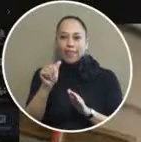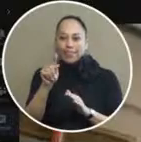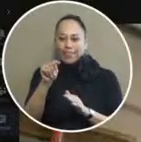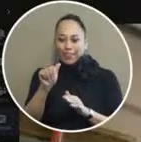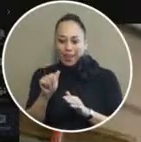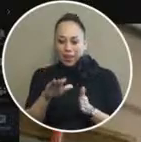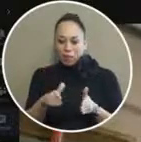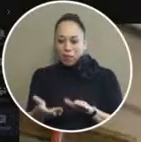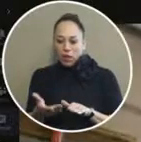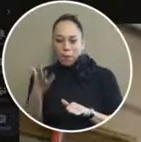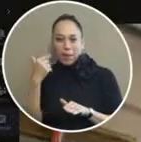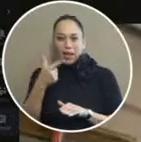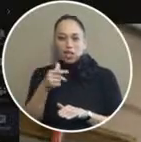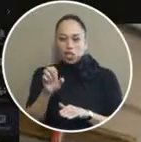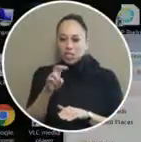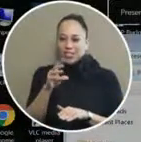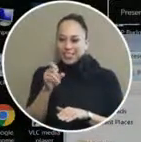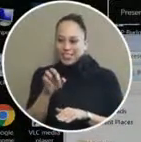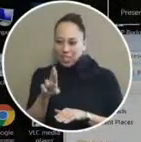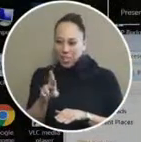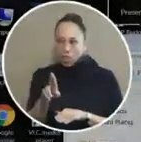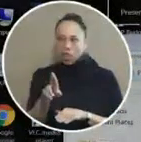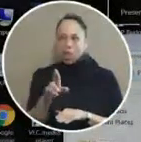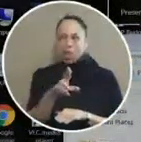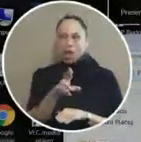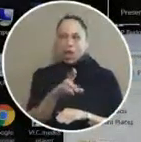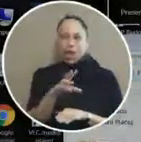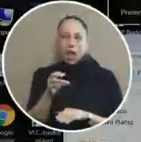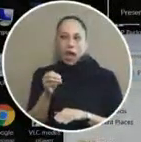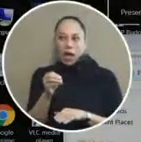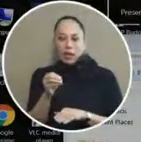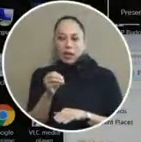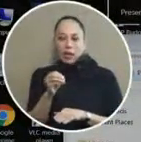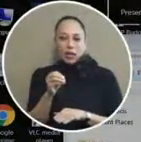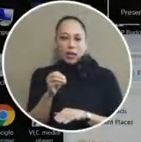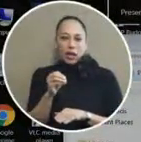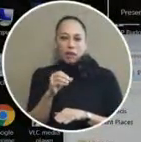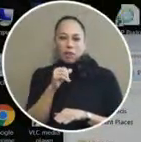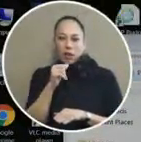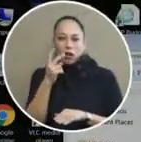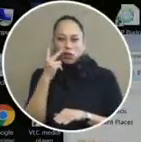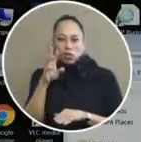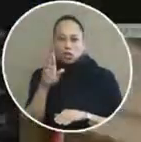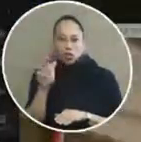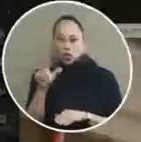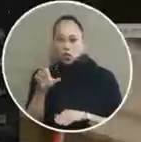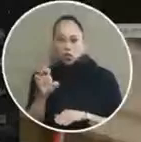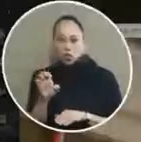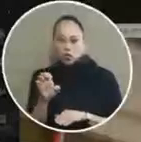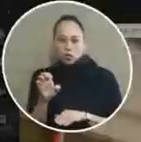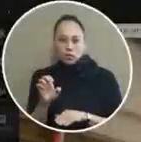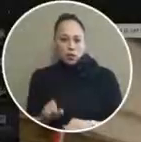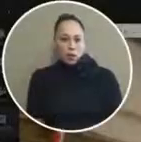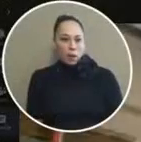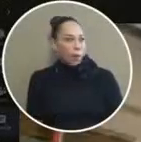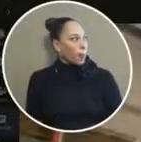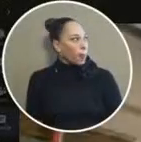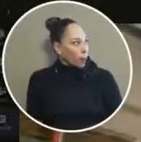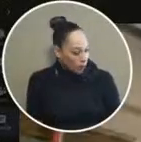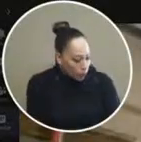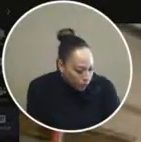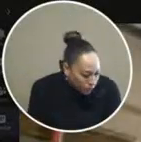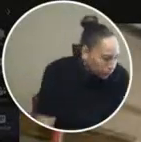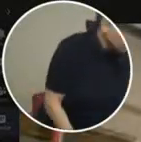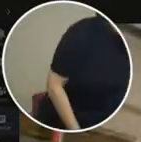mortality, gender, conditions, but I don't see the race. Yeah,